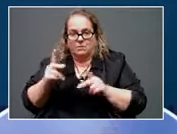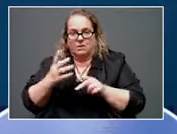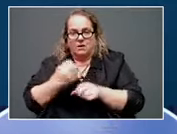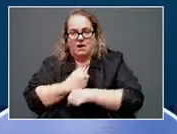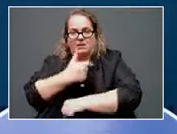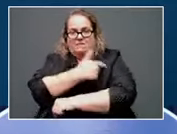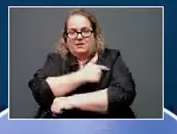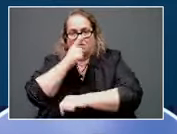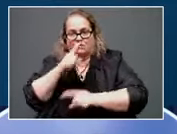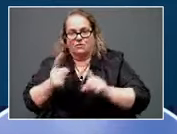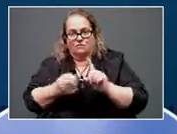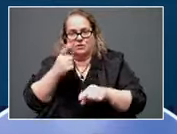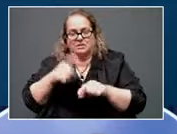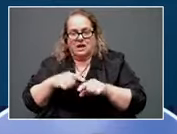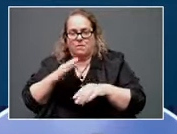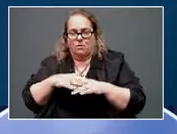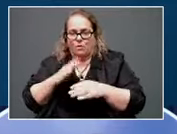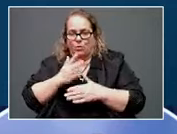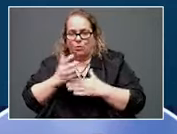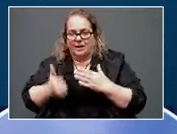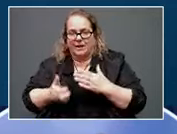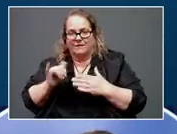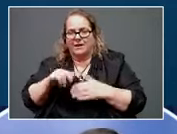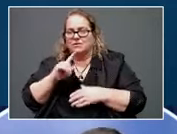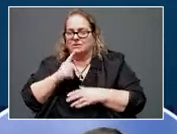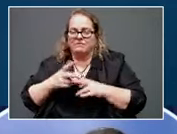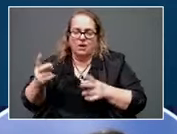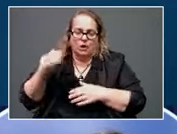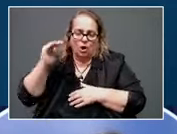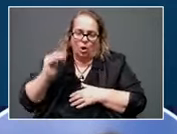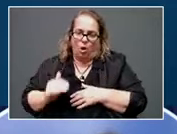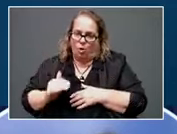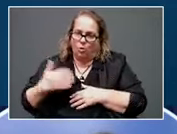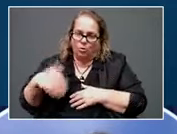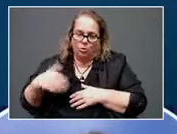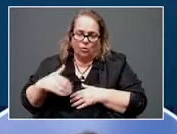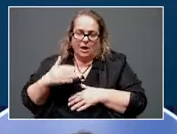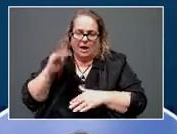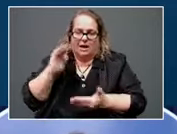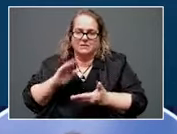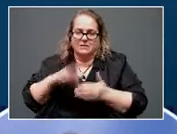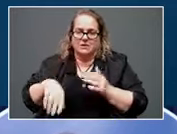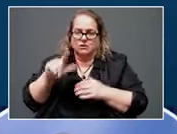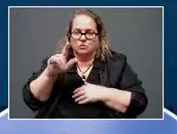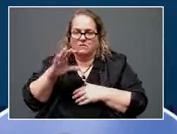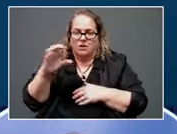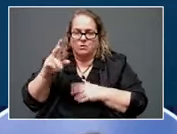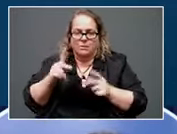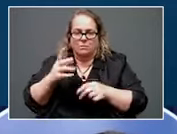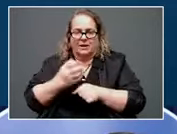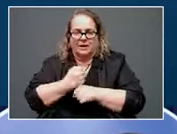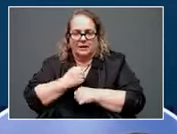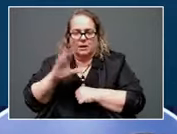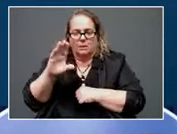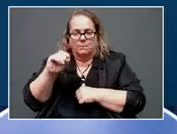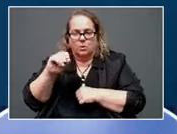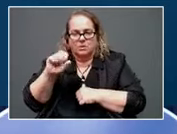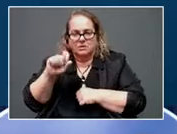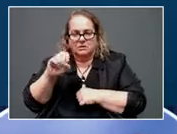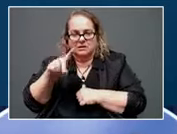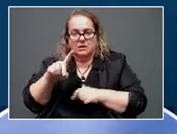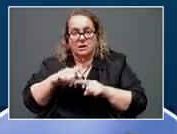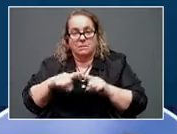first time over the weekend. That is really low. Less than 2,500 people getting boosted. However, slow and steady